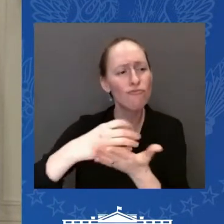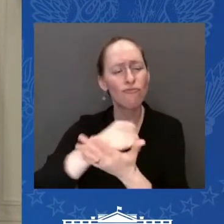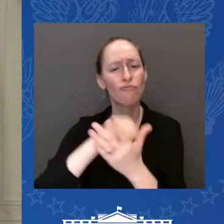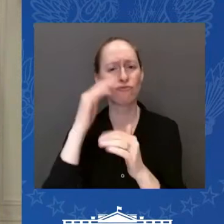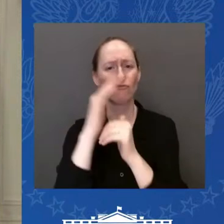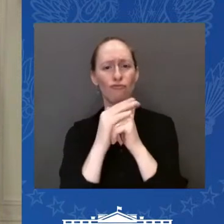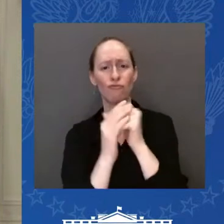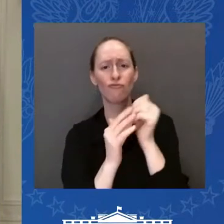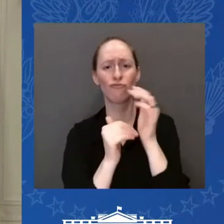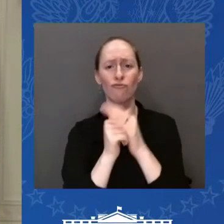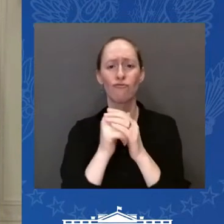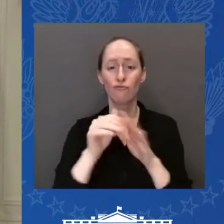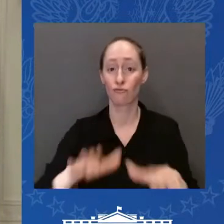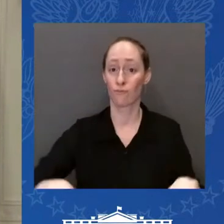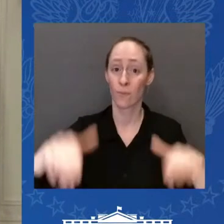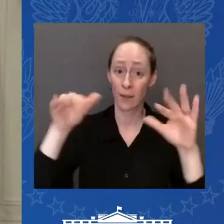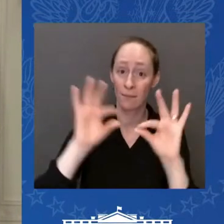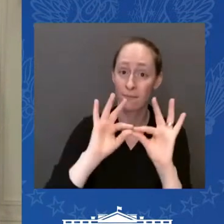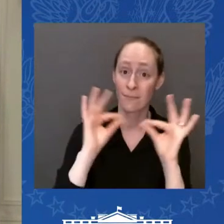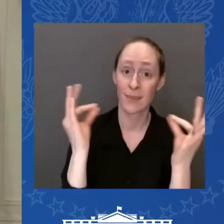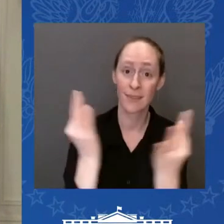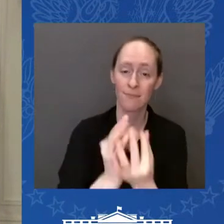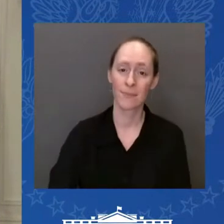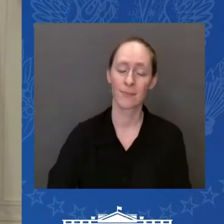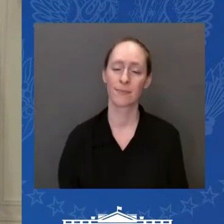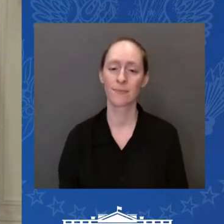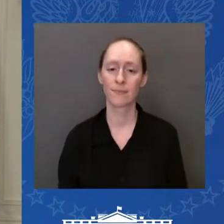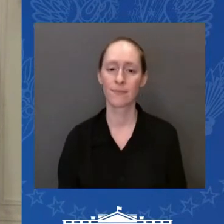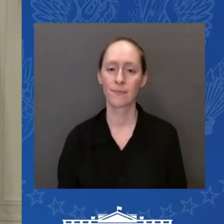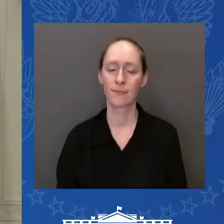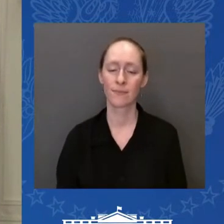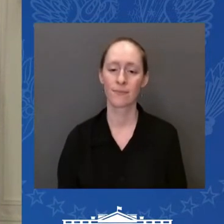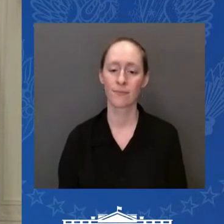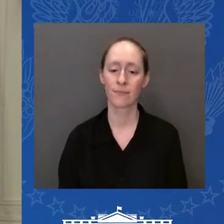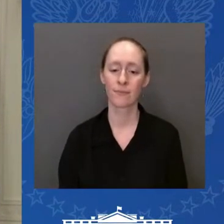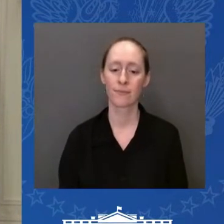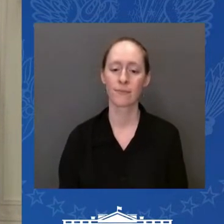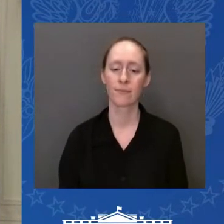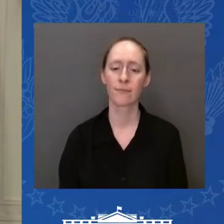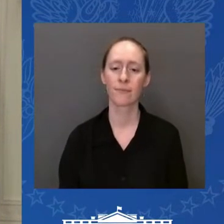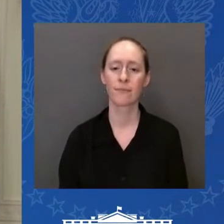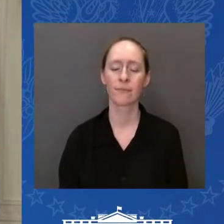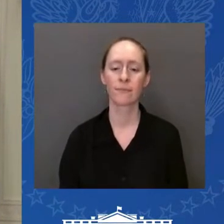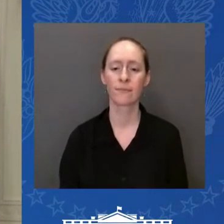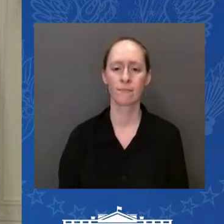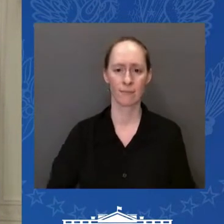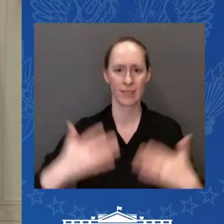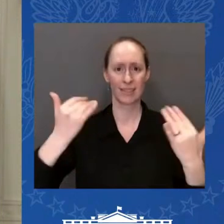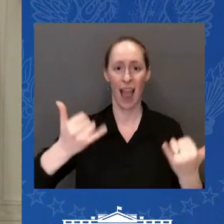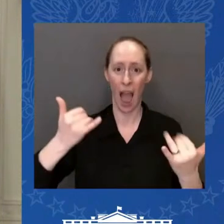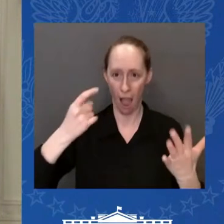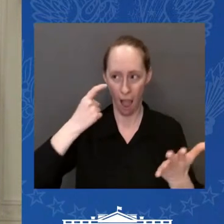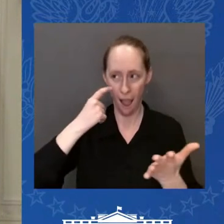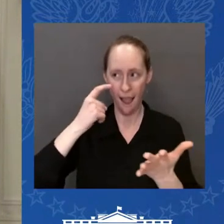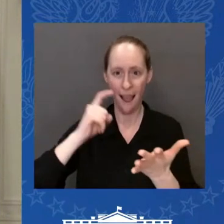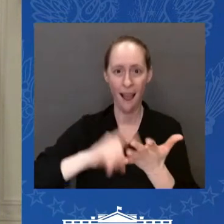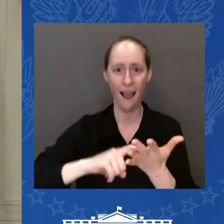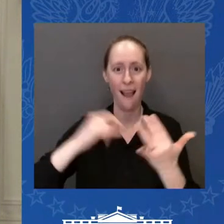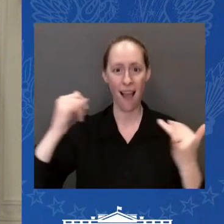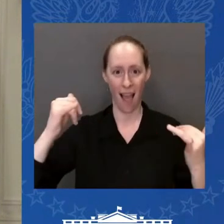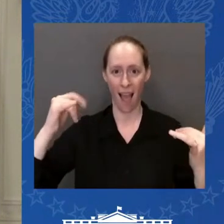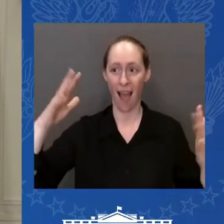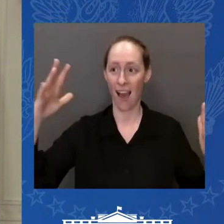But, you know, now they're beginning to move back in. Cities are growing, not just big cities, small towns as well. The economy,